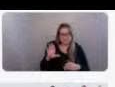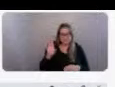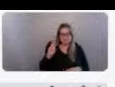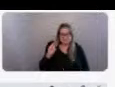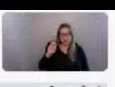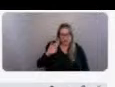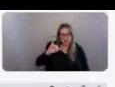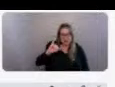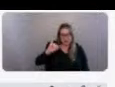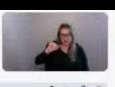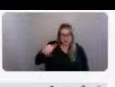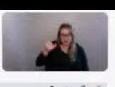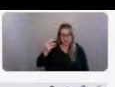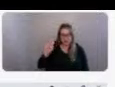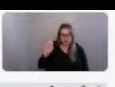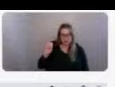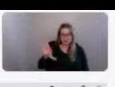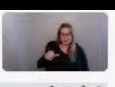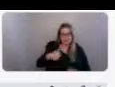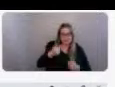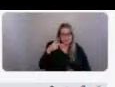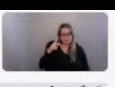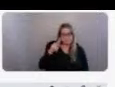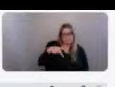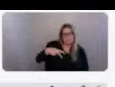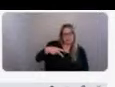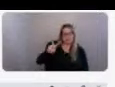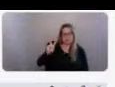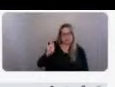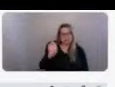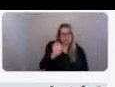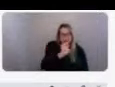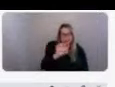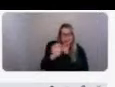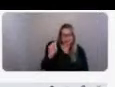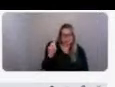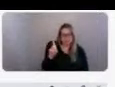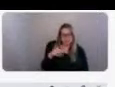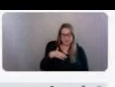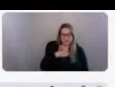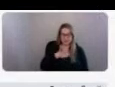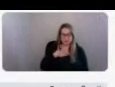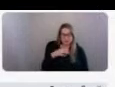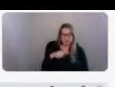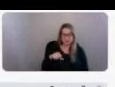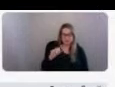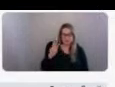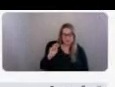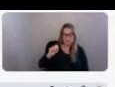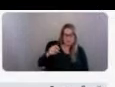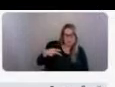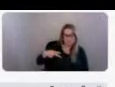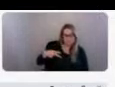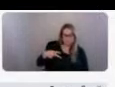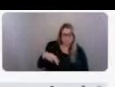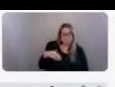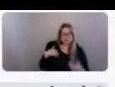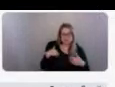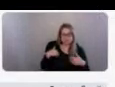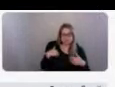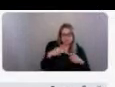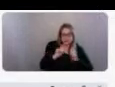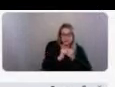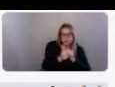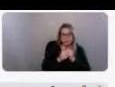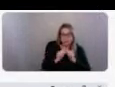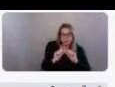fincher and i live in paradise valley east of phoenix i'm pleased that the draft congressional map puts me in a highly competitive